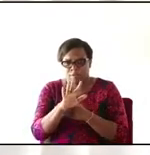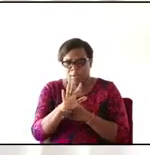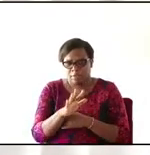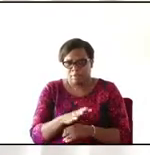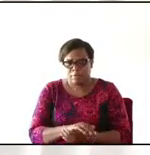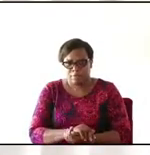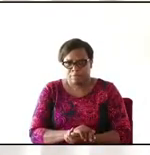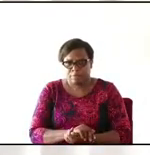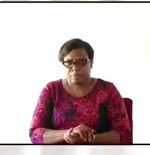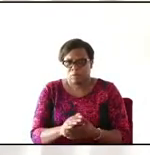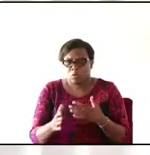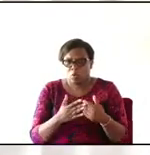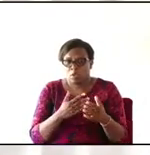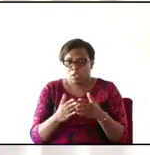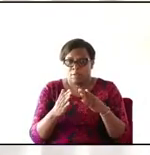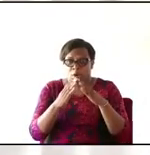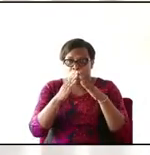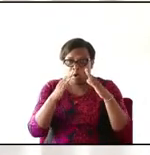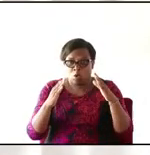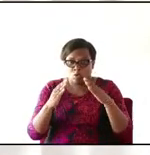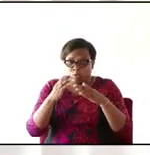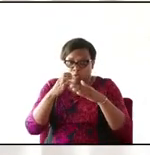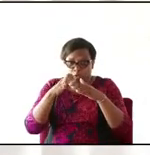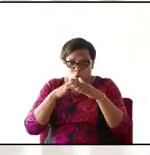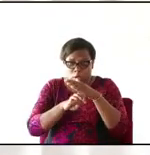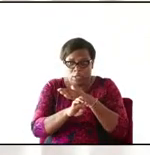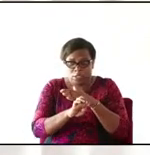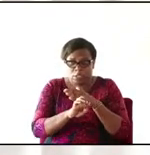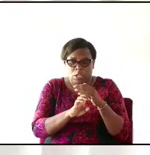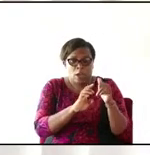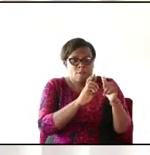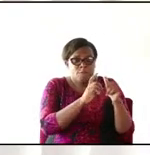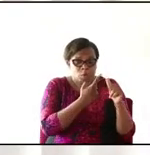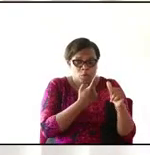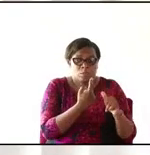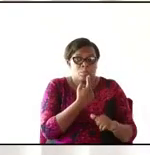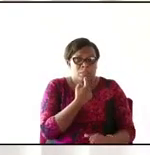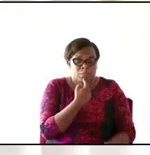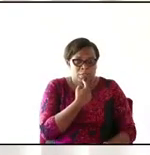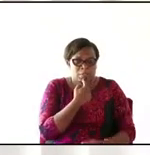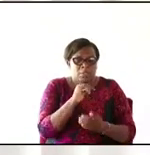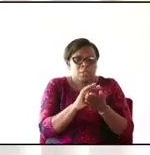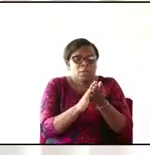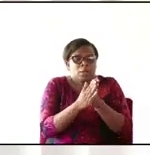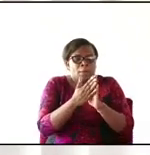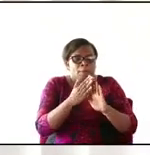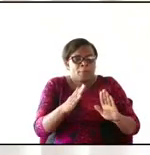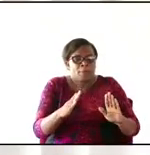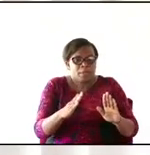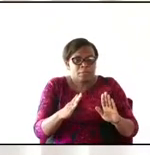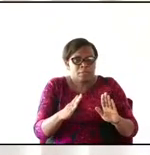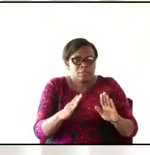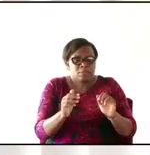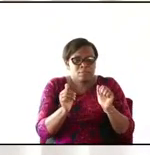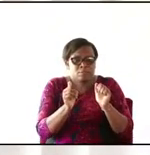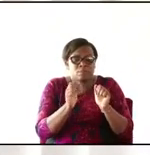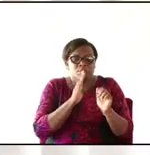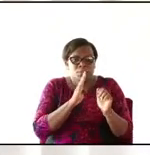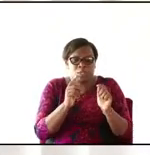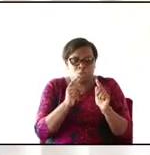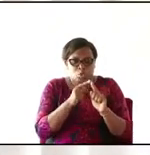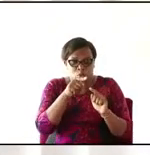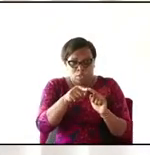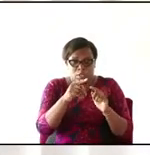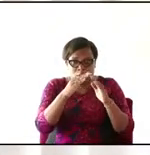"Whatever house you enter, first say, 'Peace be to this house.'"